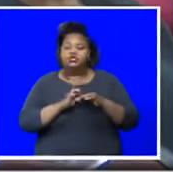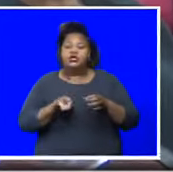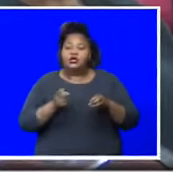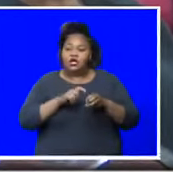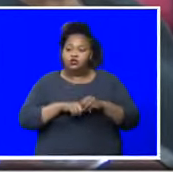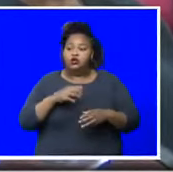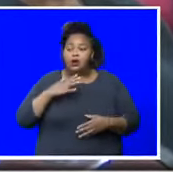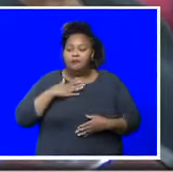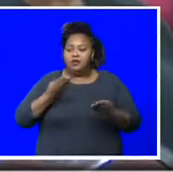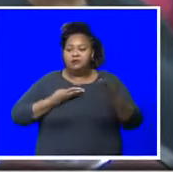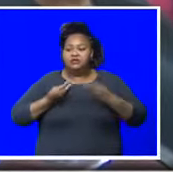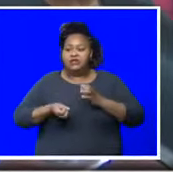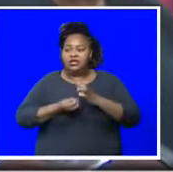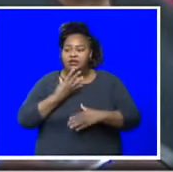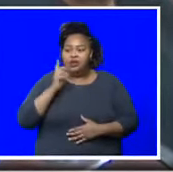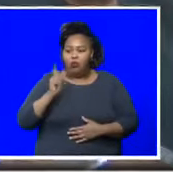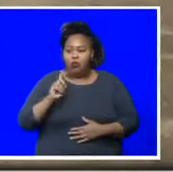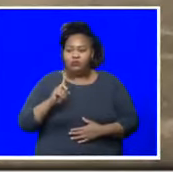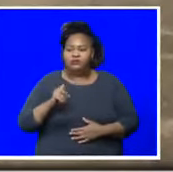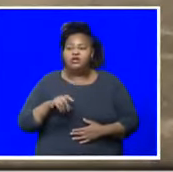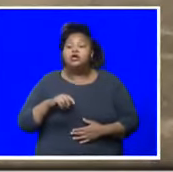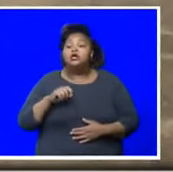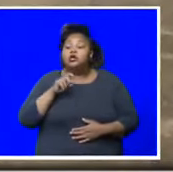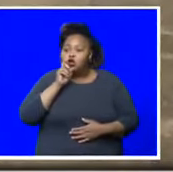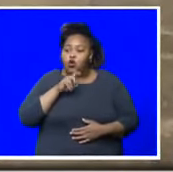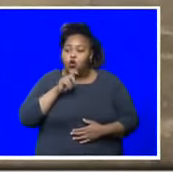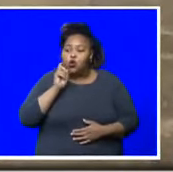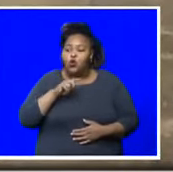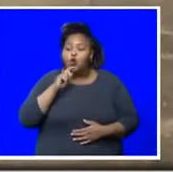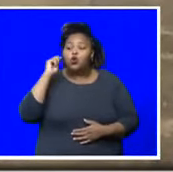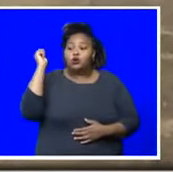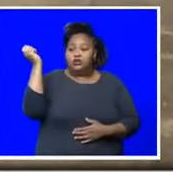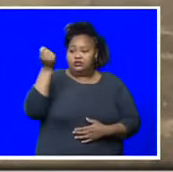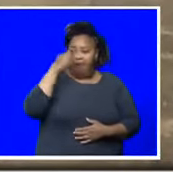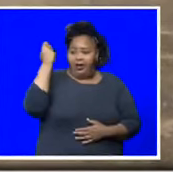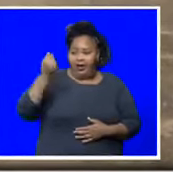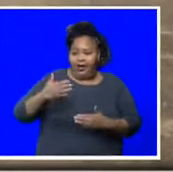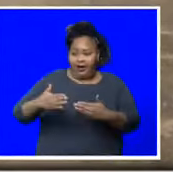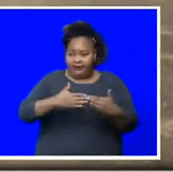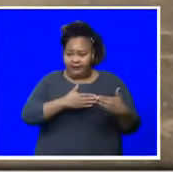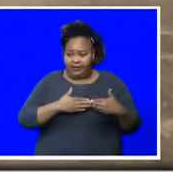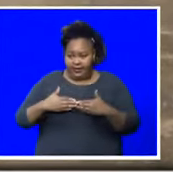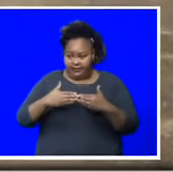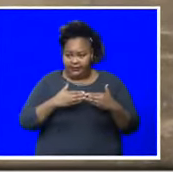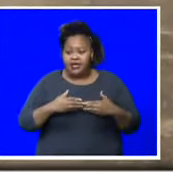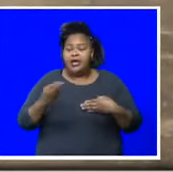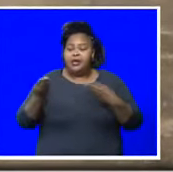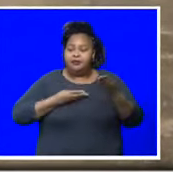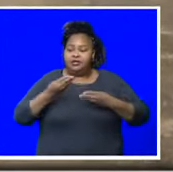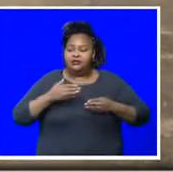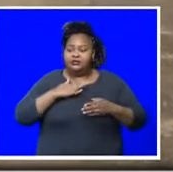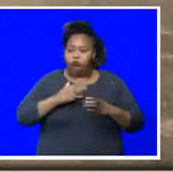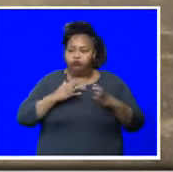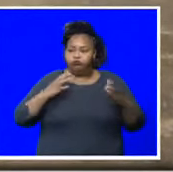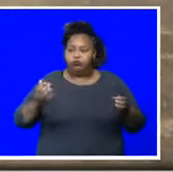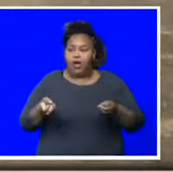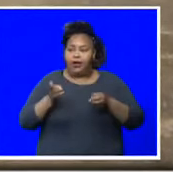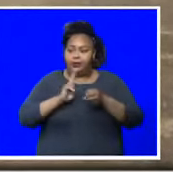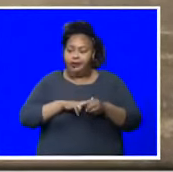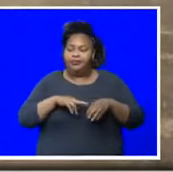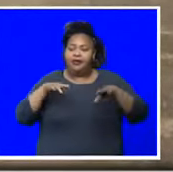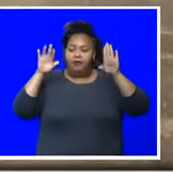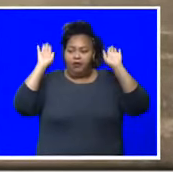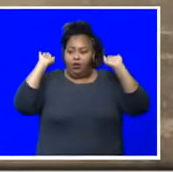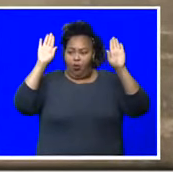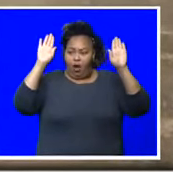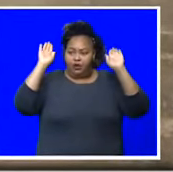kokuthi ibhizinisi ifana nembana, yinto lekhulako ayimzawonye. Ngathuthuka kwaba nemigwaja mva nje ngase ngithola lenye imali yokuthi